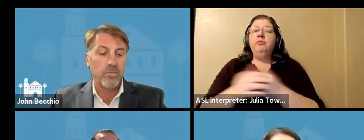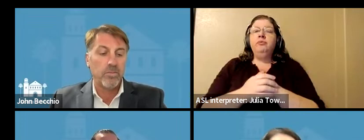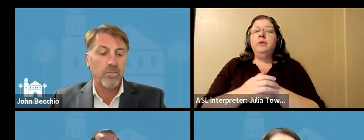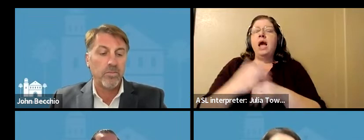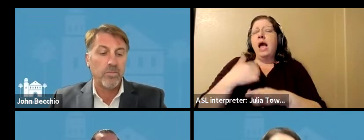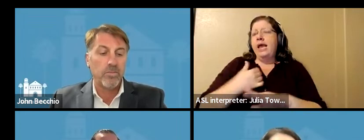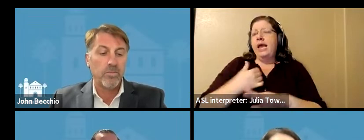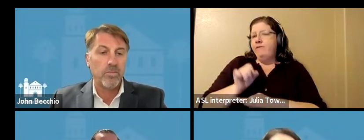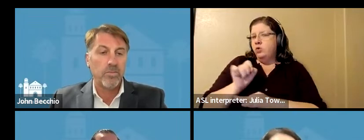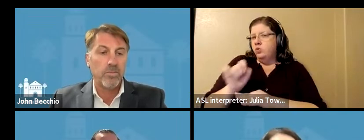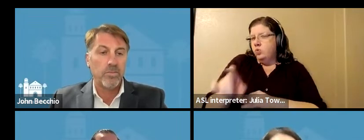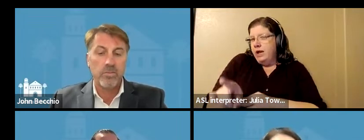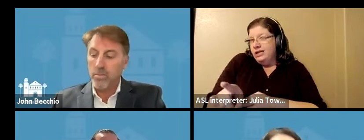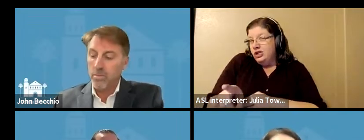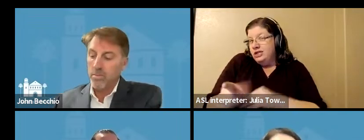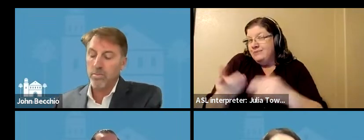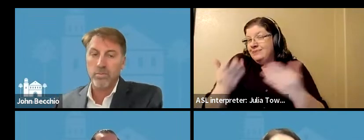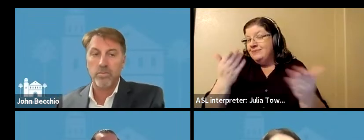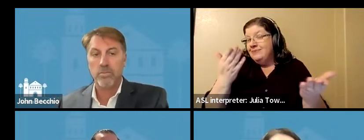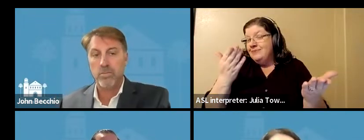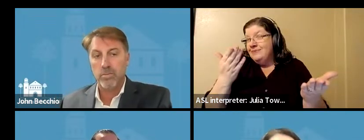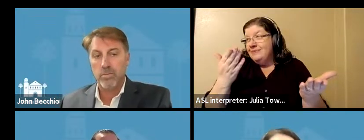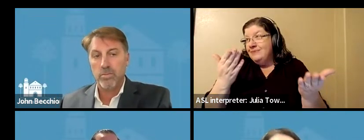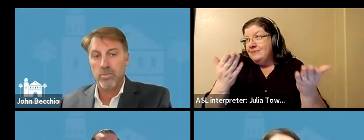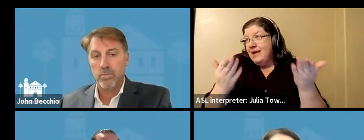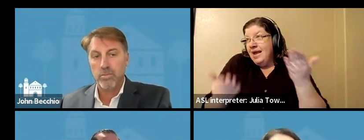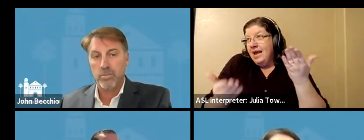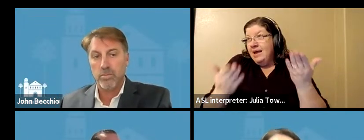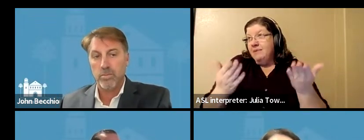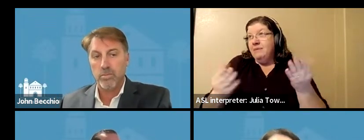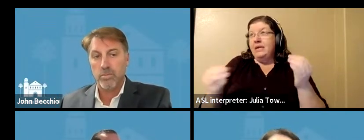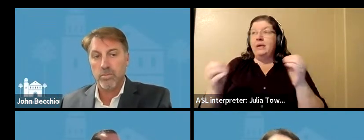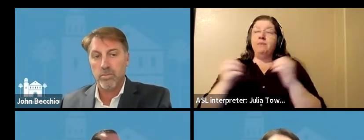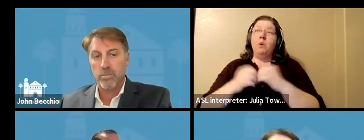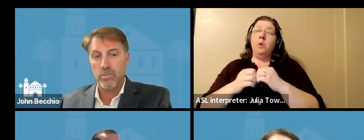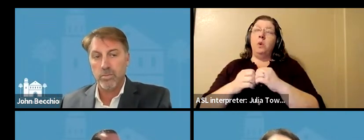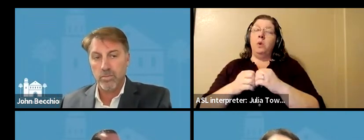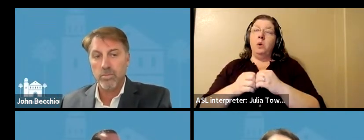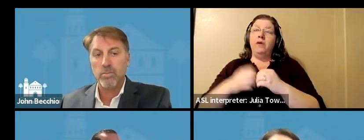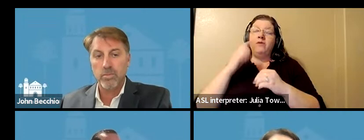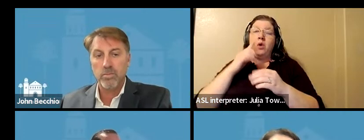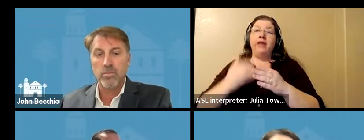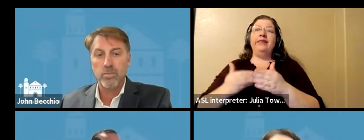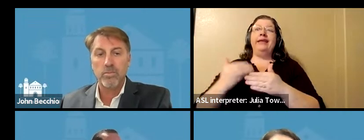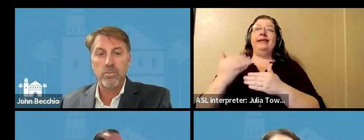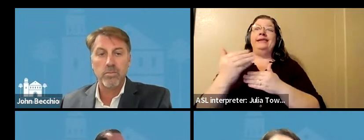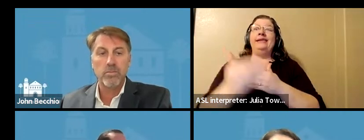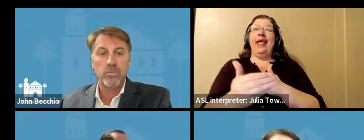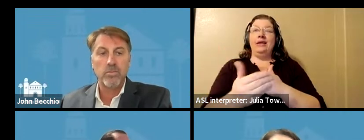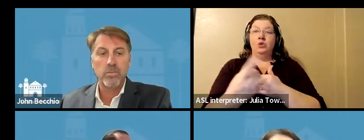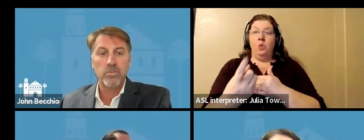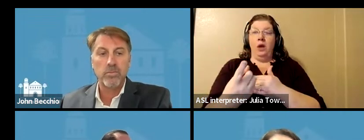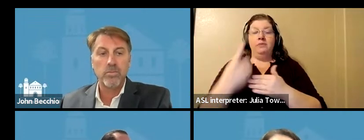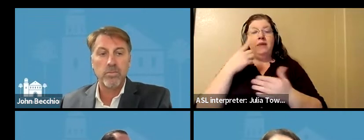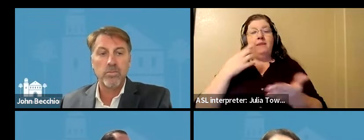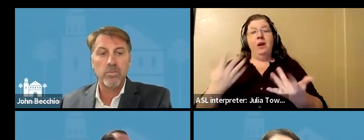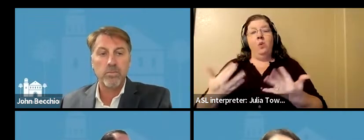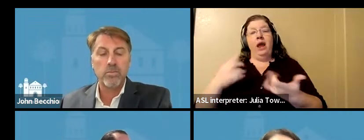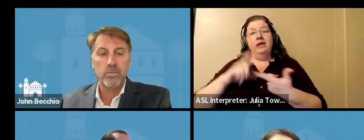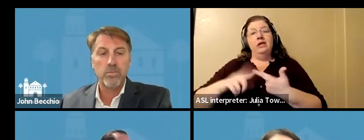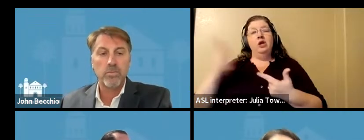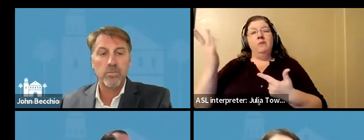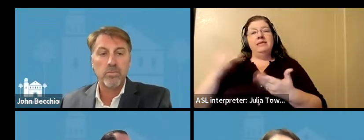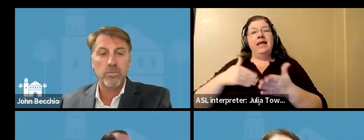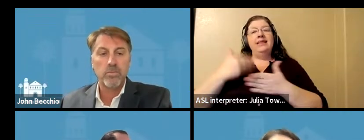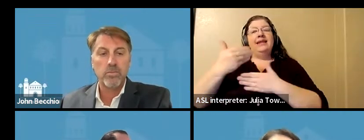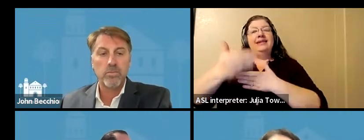question, which maybe it might be more to the next item. So I'll wait till you present the other item,